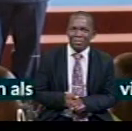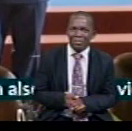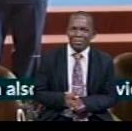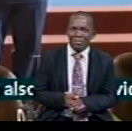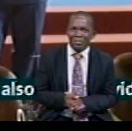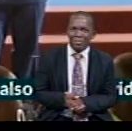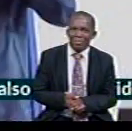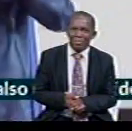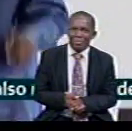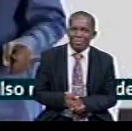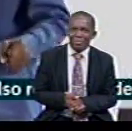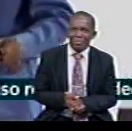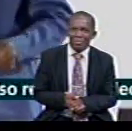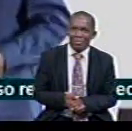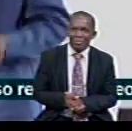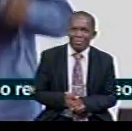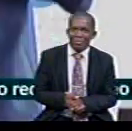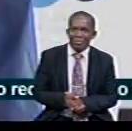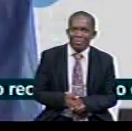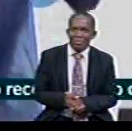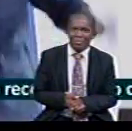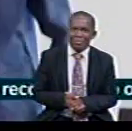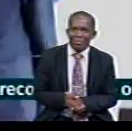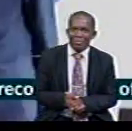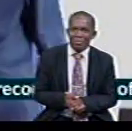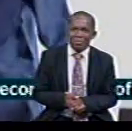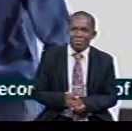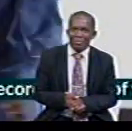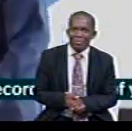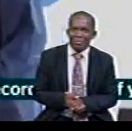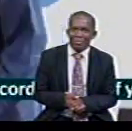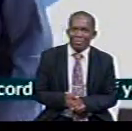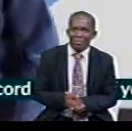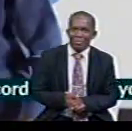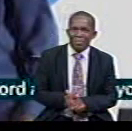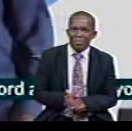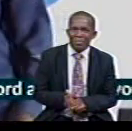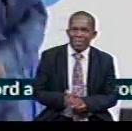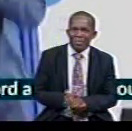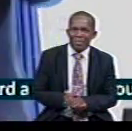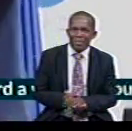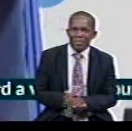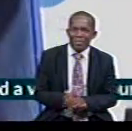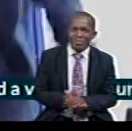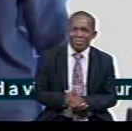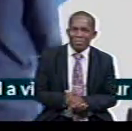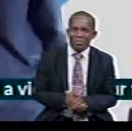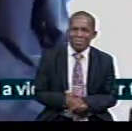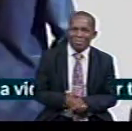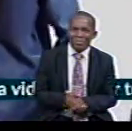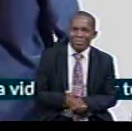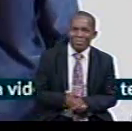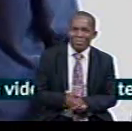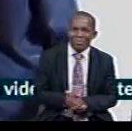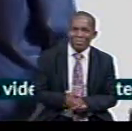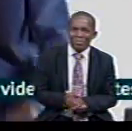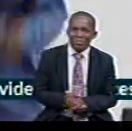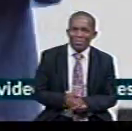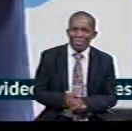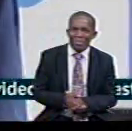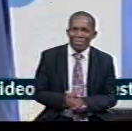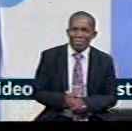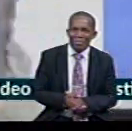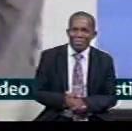ni fansu ye ni ya. Onyame a waye nsenchre ni nyame. Onyame a ni tumi ye kese.